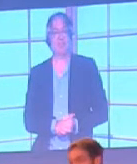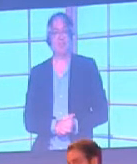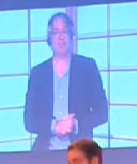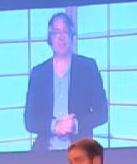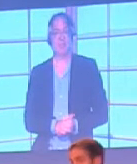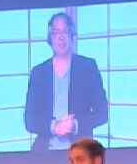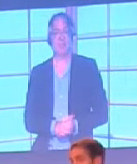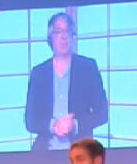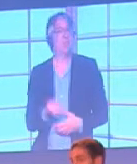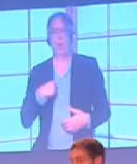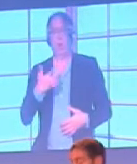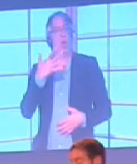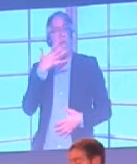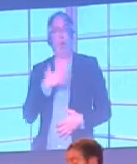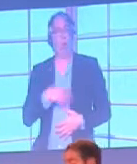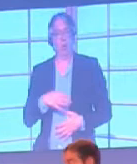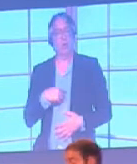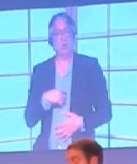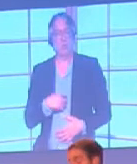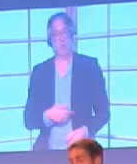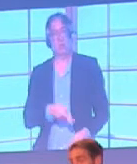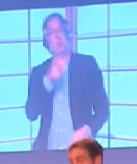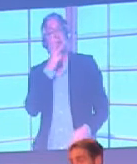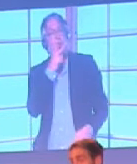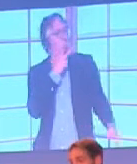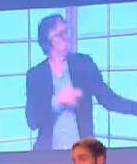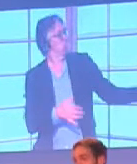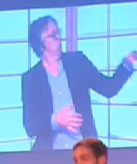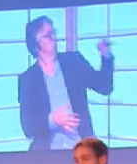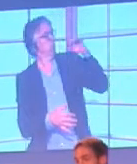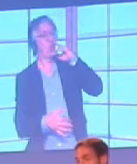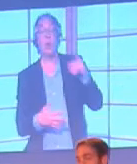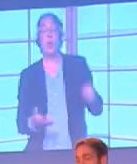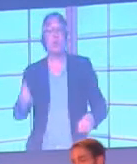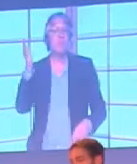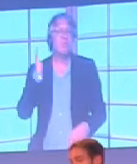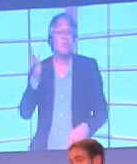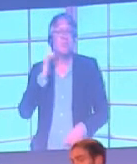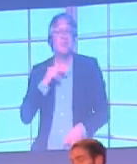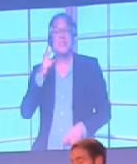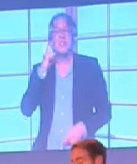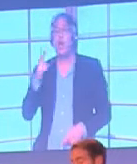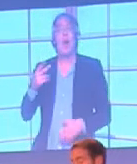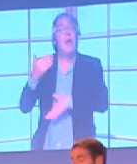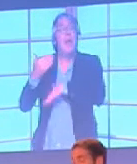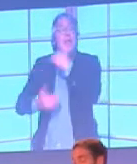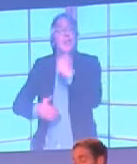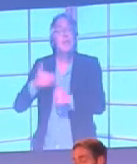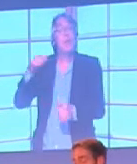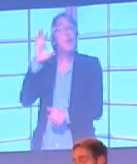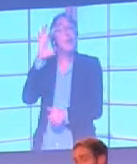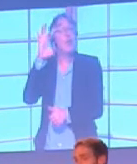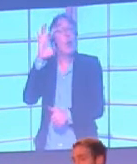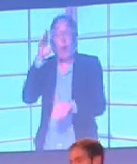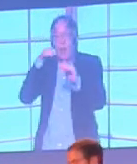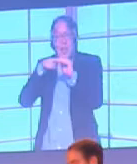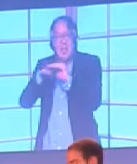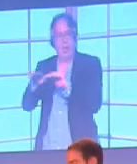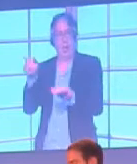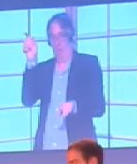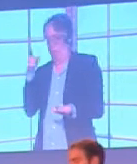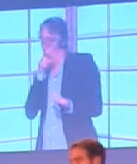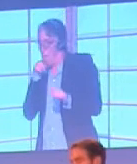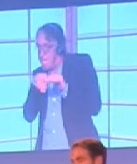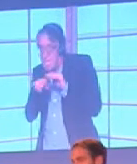example, smoking within disability toilets like we have seen in the past. And there we are taking all measures